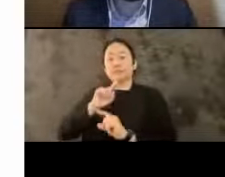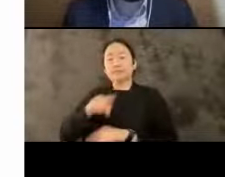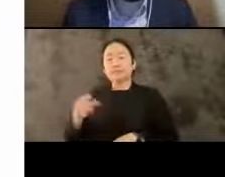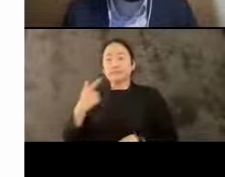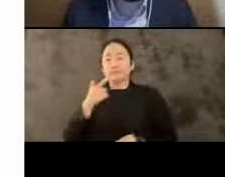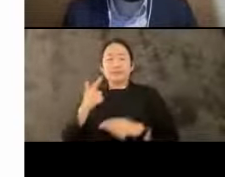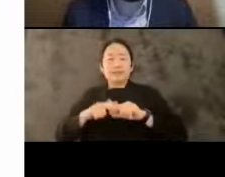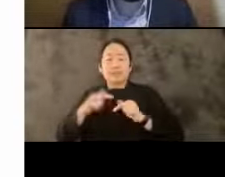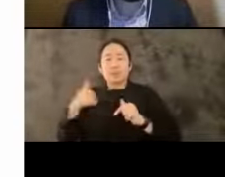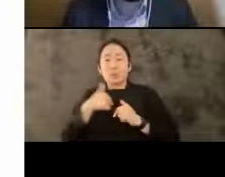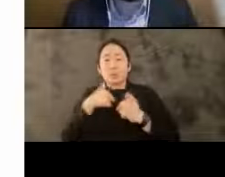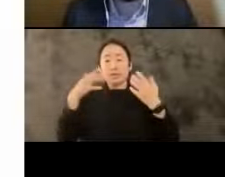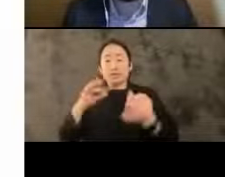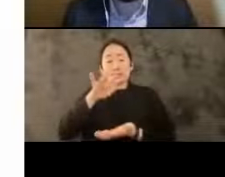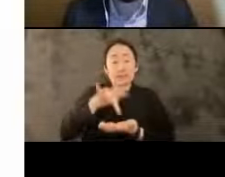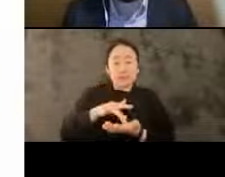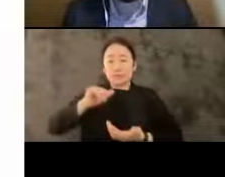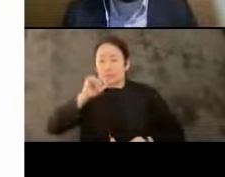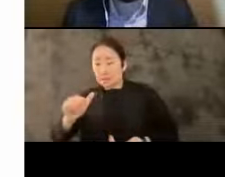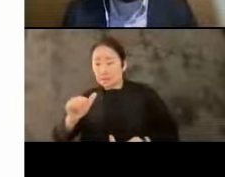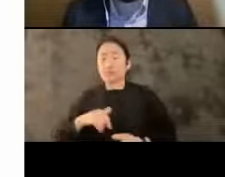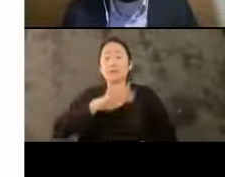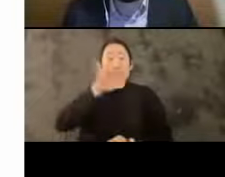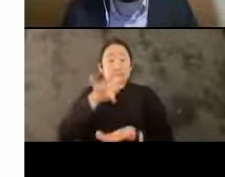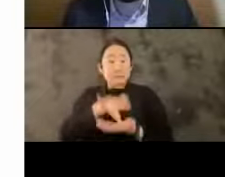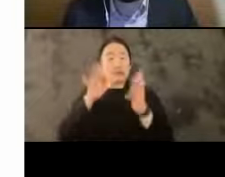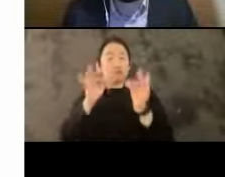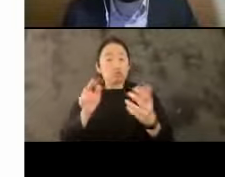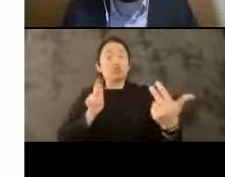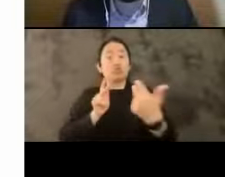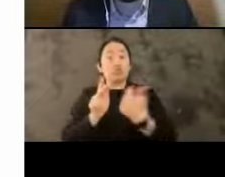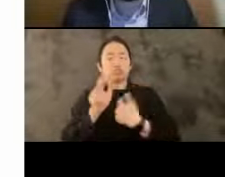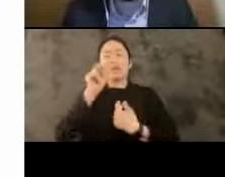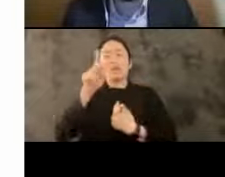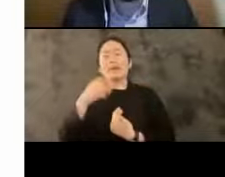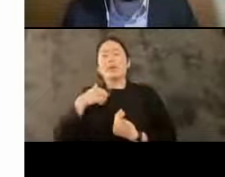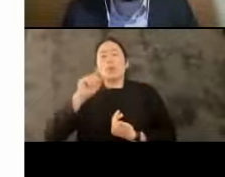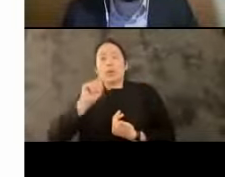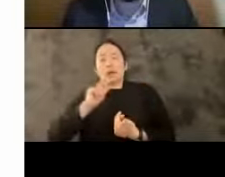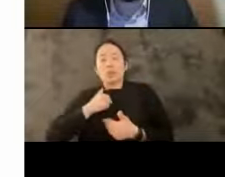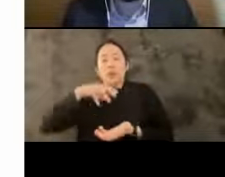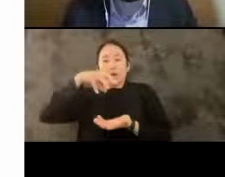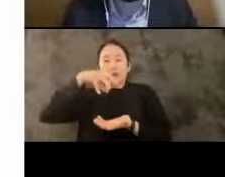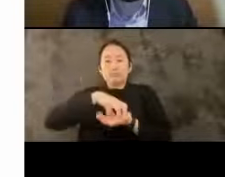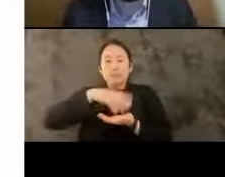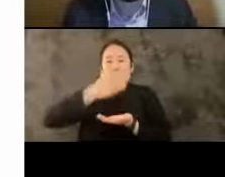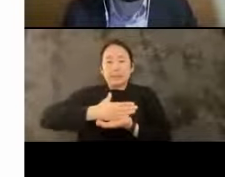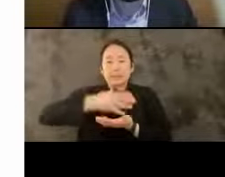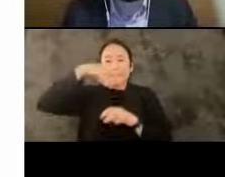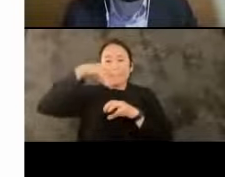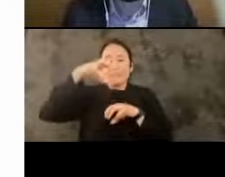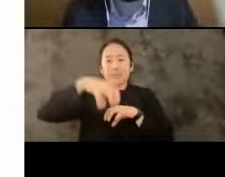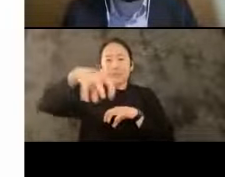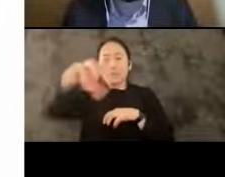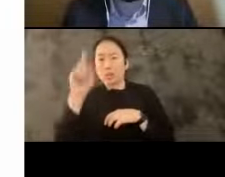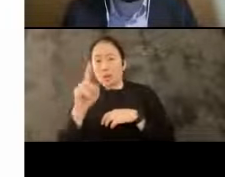running and or looking at the specific station locations, is how much width is there. In some cases, or in a lot of